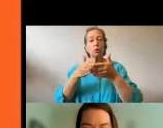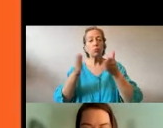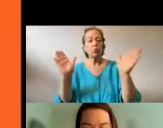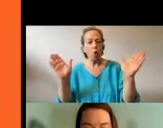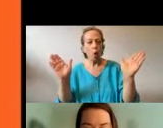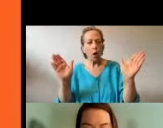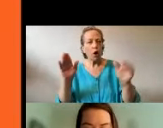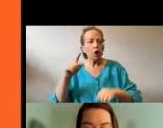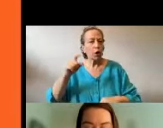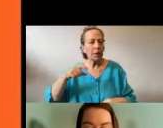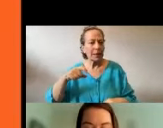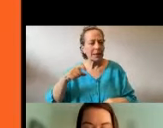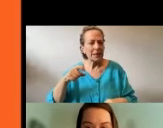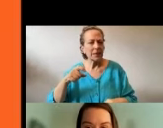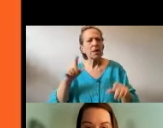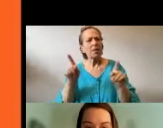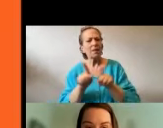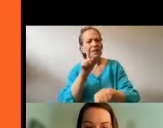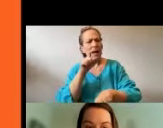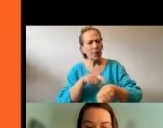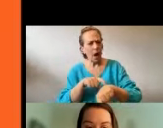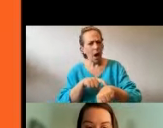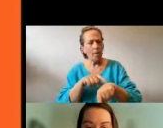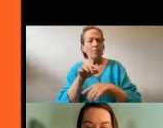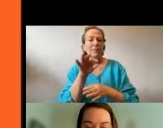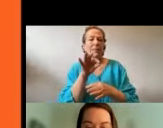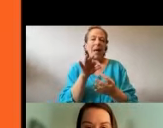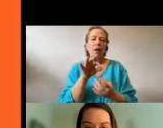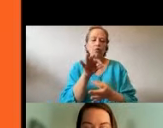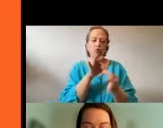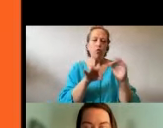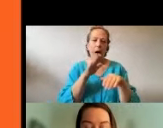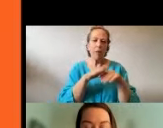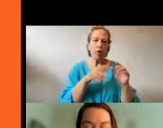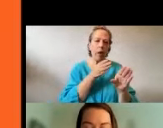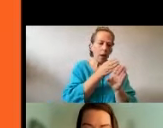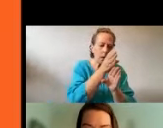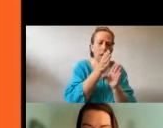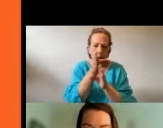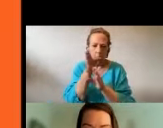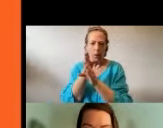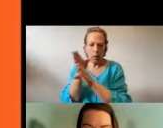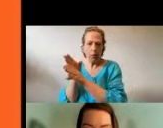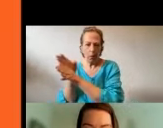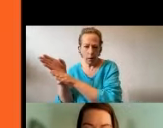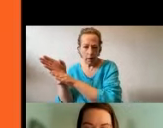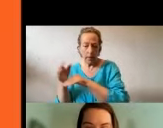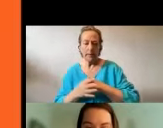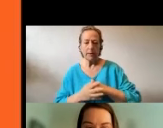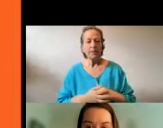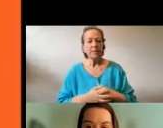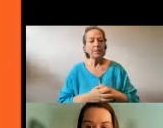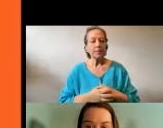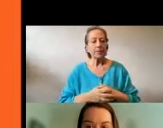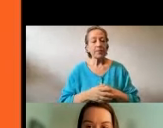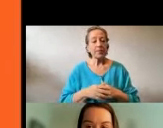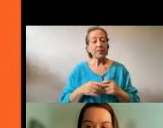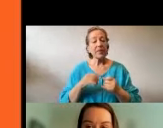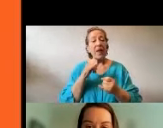needs all at once rather than through the one-on-one direct legal assistance. And then finally, going up